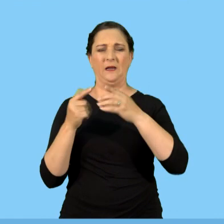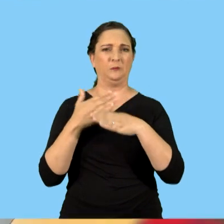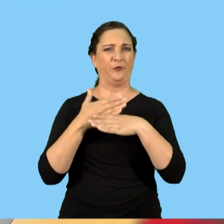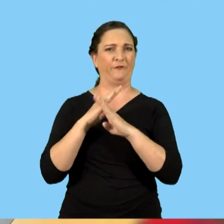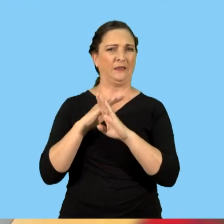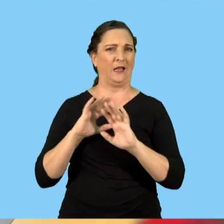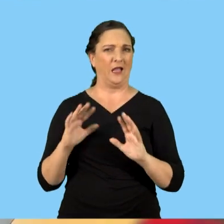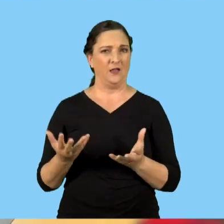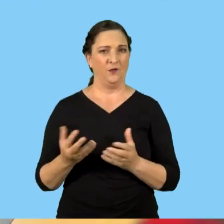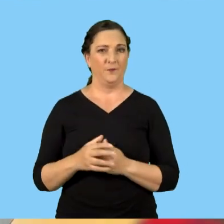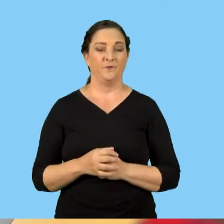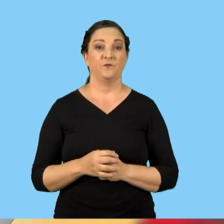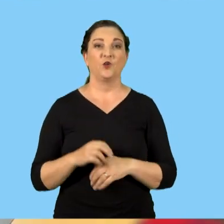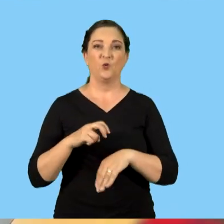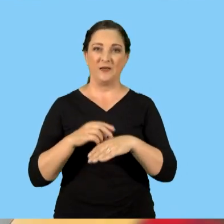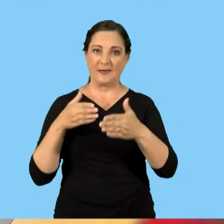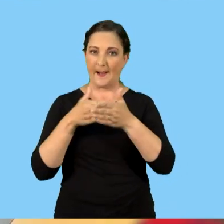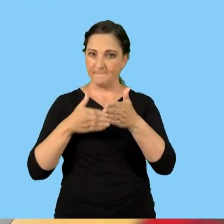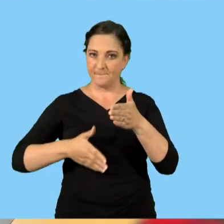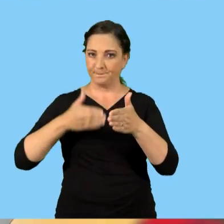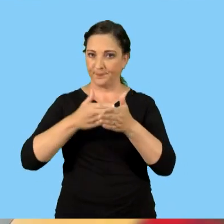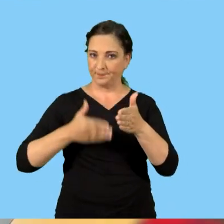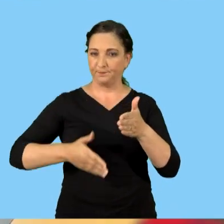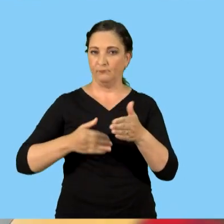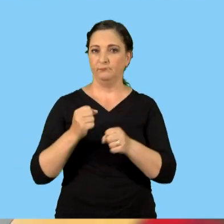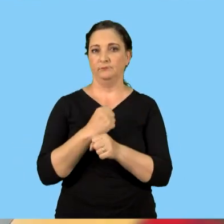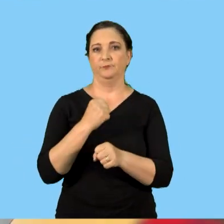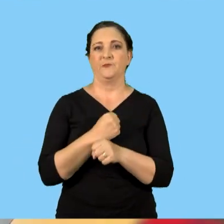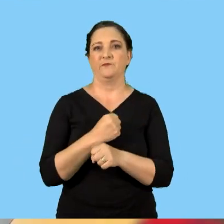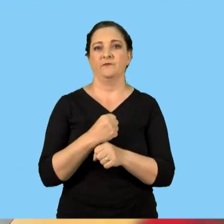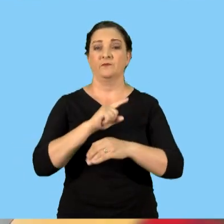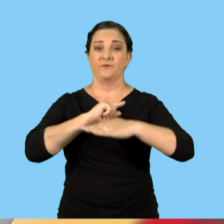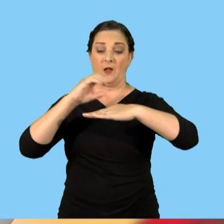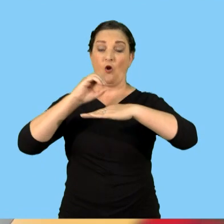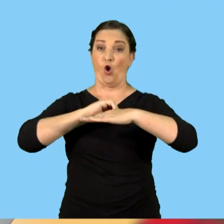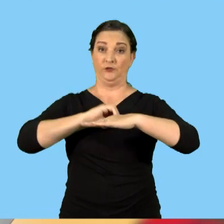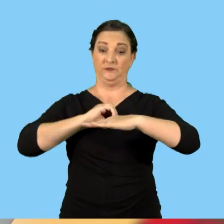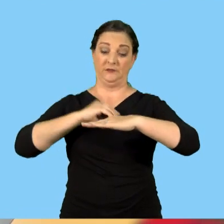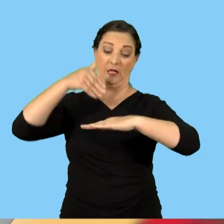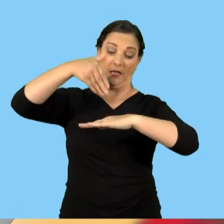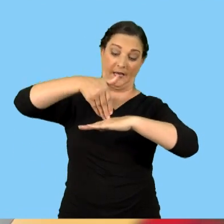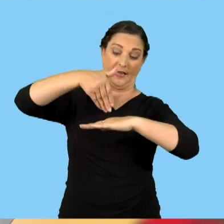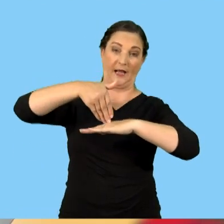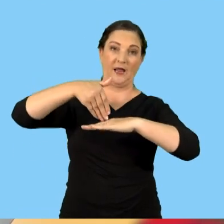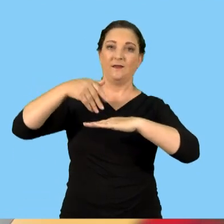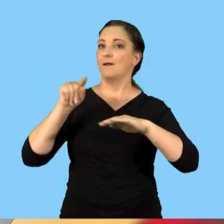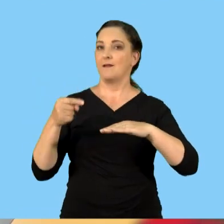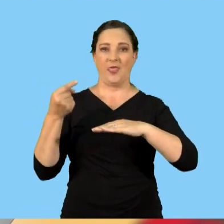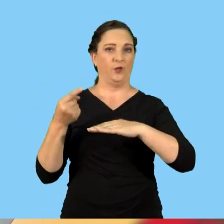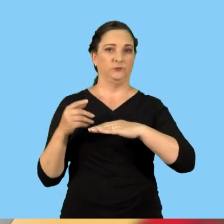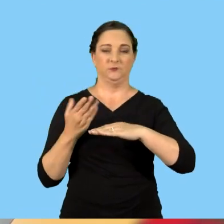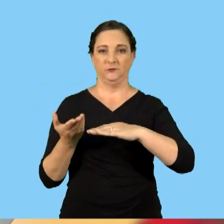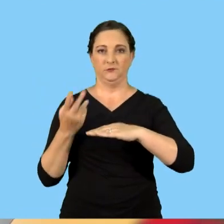able to prevent rust, we need to create a barrier between the metal that is going to prevent the oxygen from interacting or